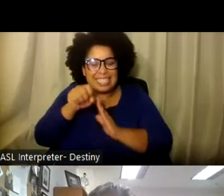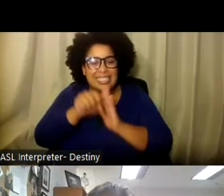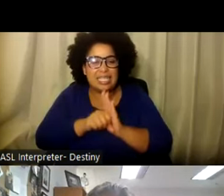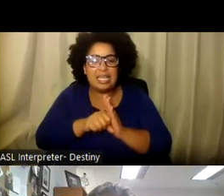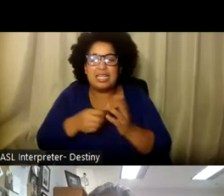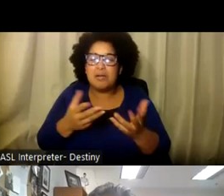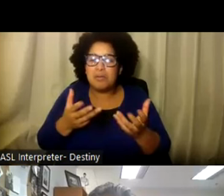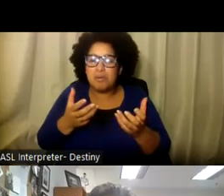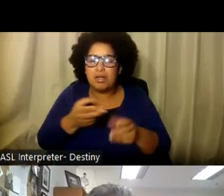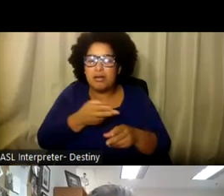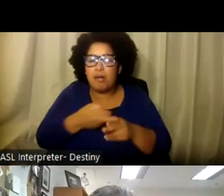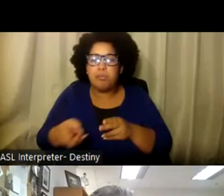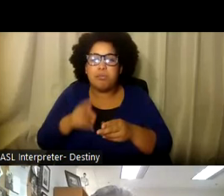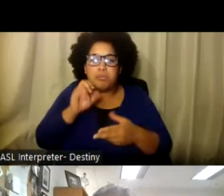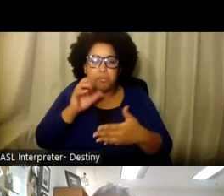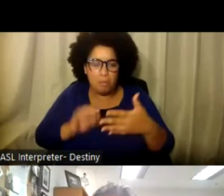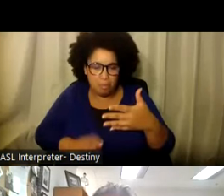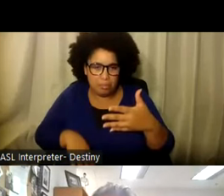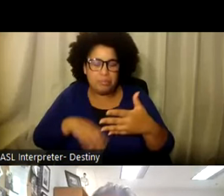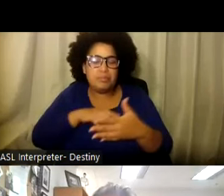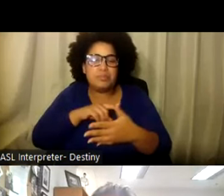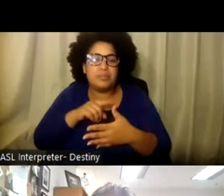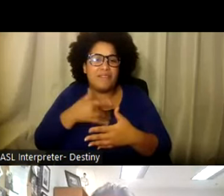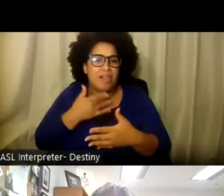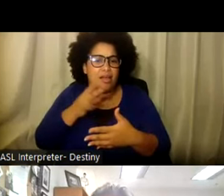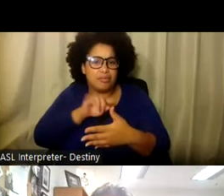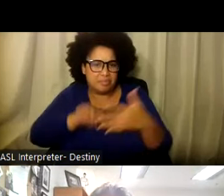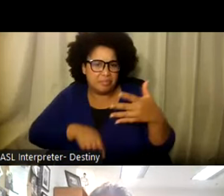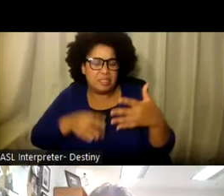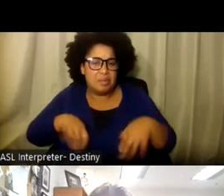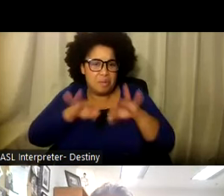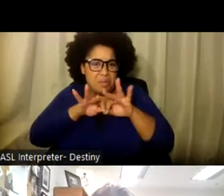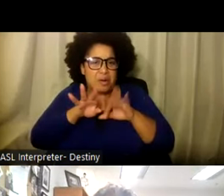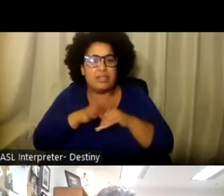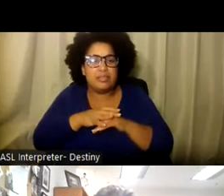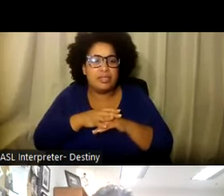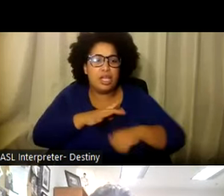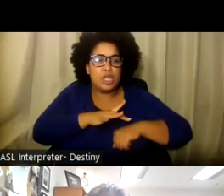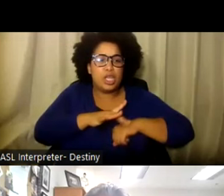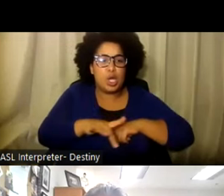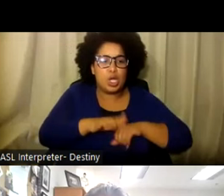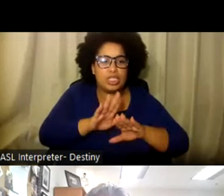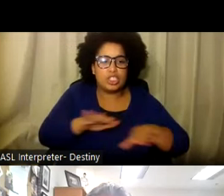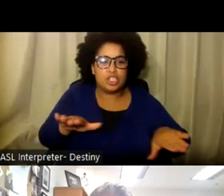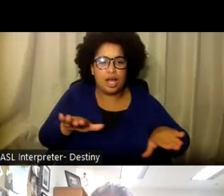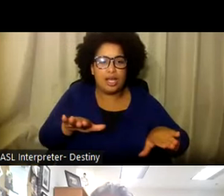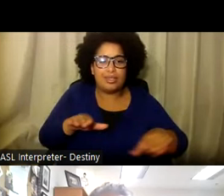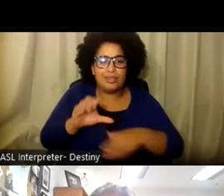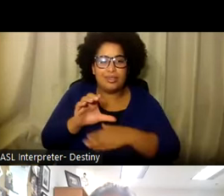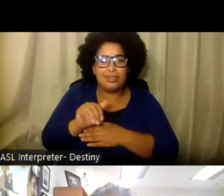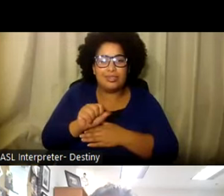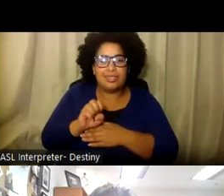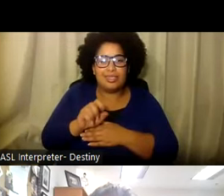a quick mention of those because I think they are important as well. The early childhood caseloads now